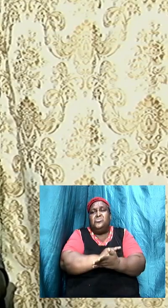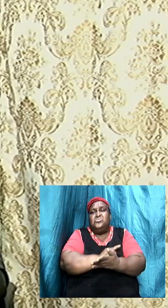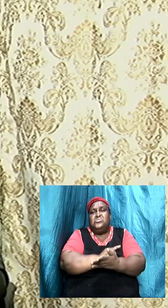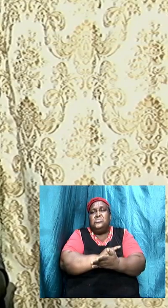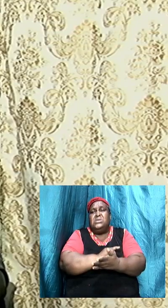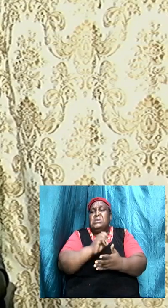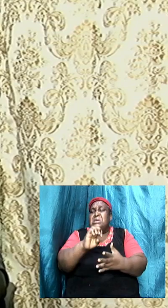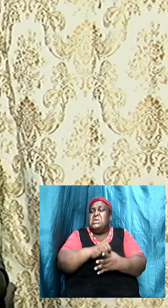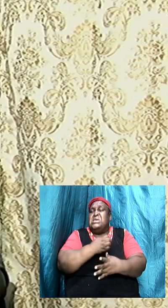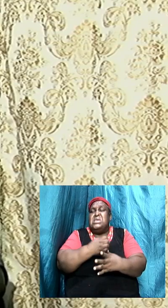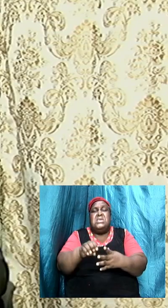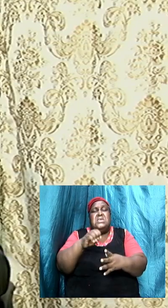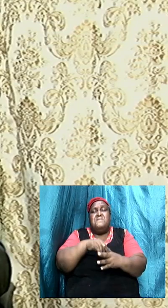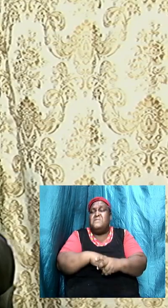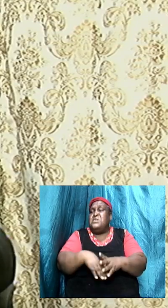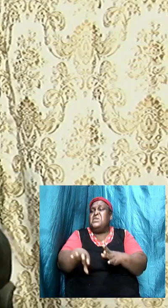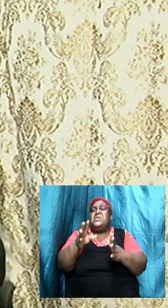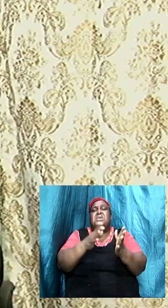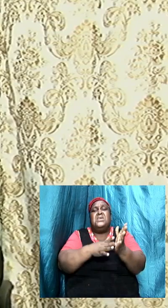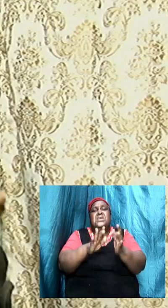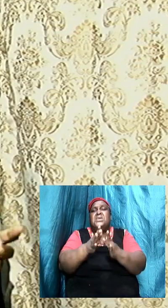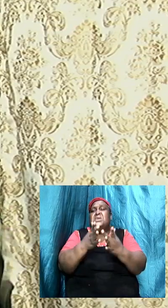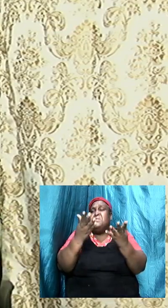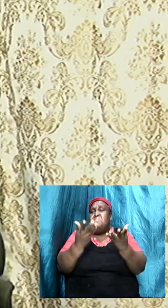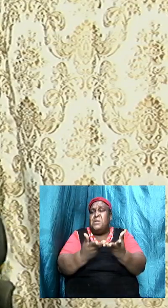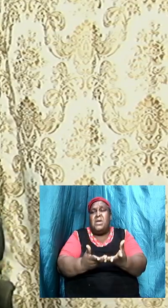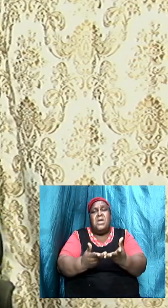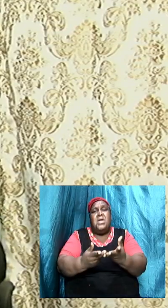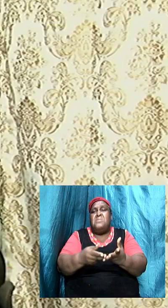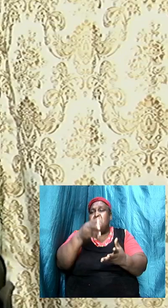doctrine. Even in the book of Revelation, it talks about doctrine.